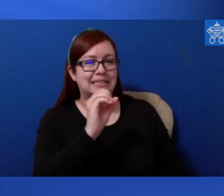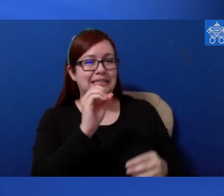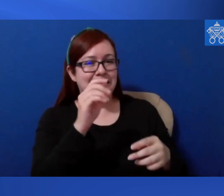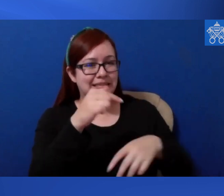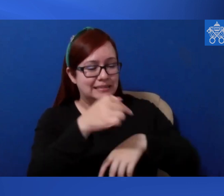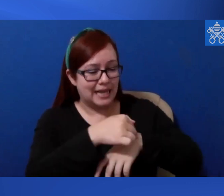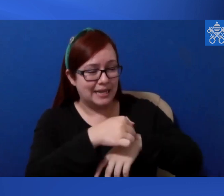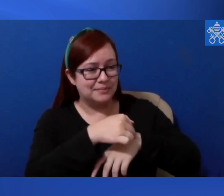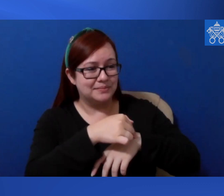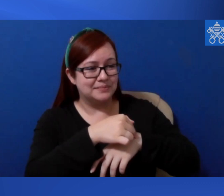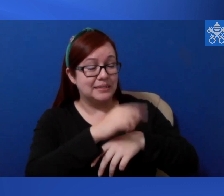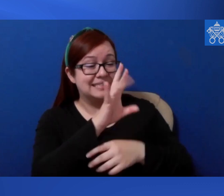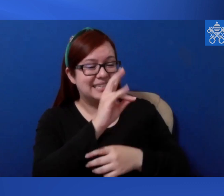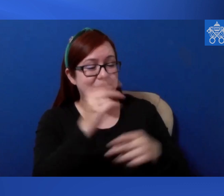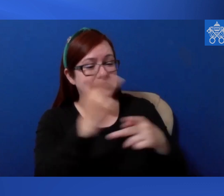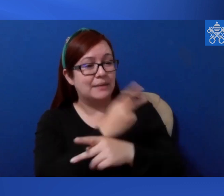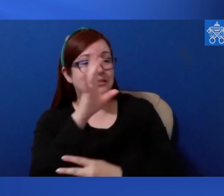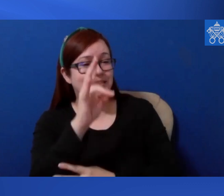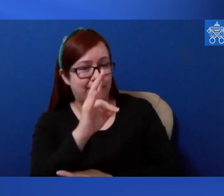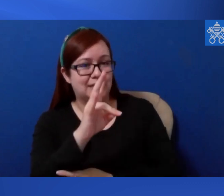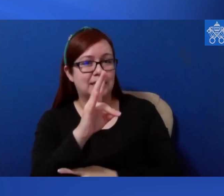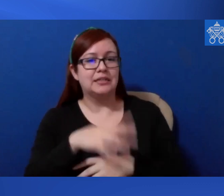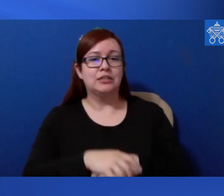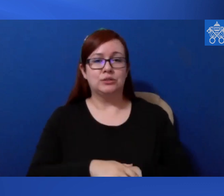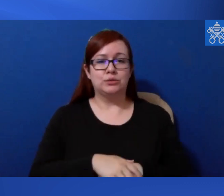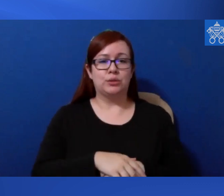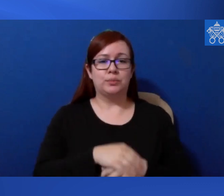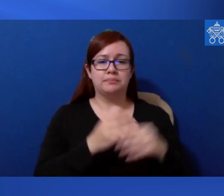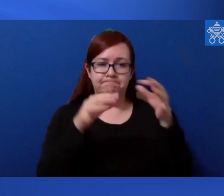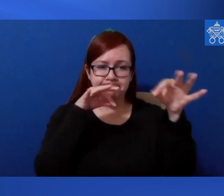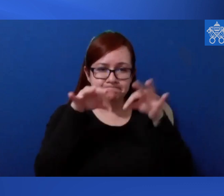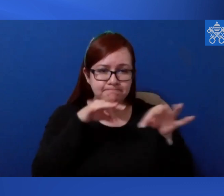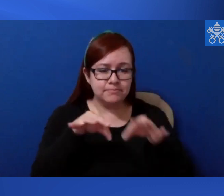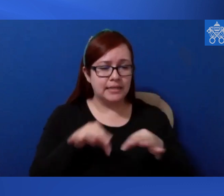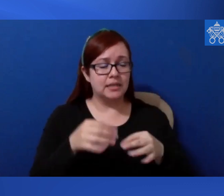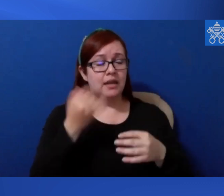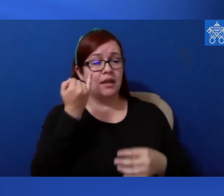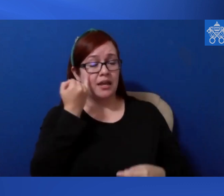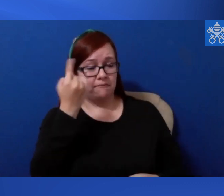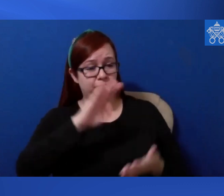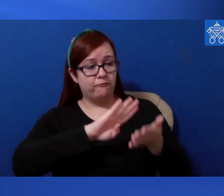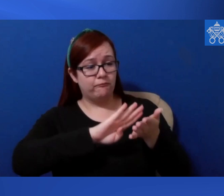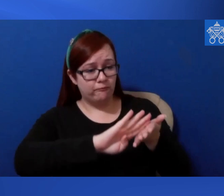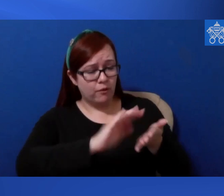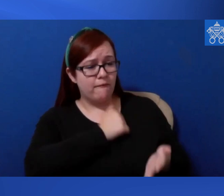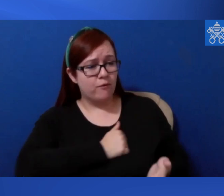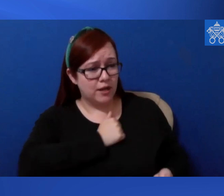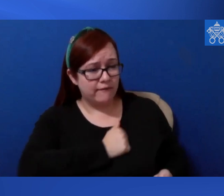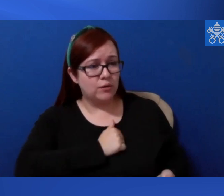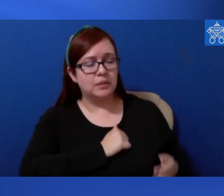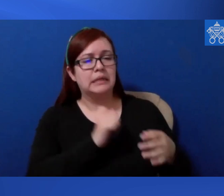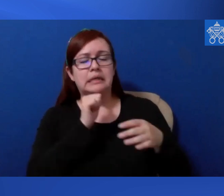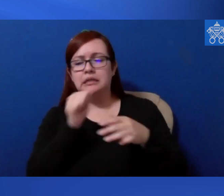He tells him that when one forgives, one does not calculate, that it is good to